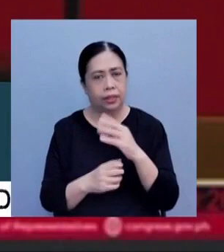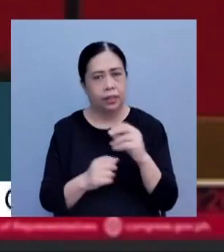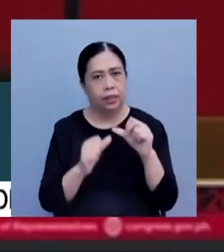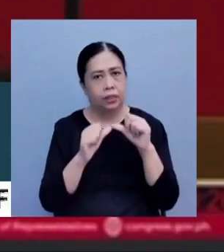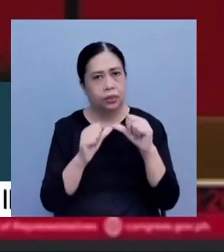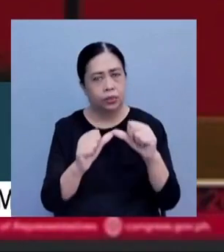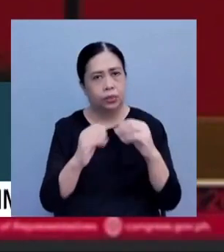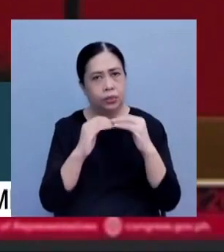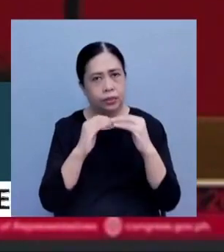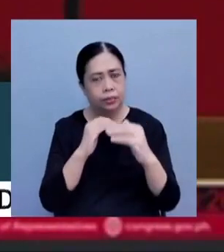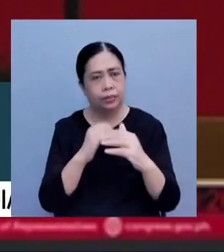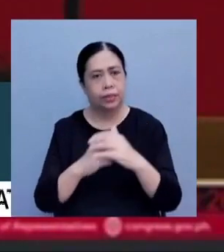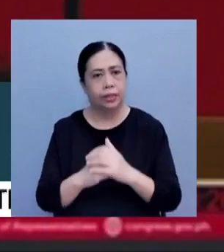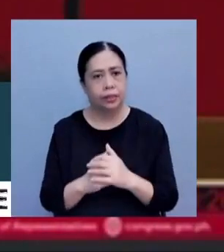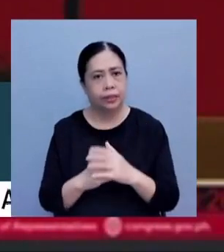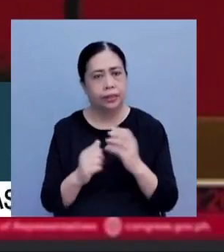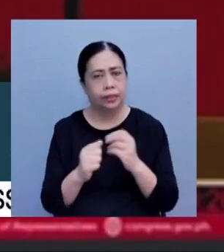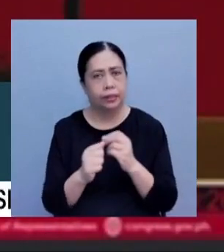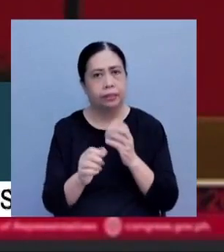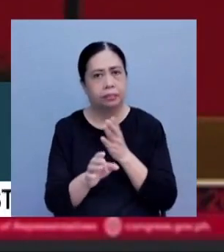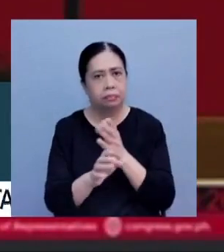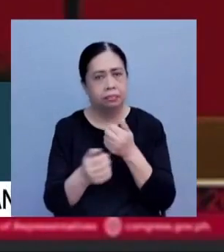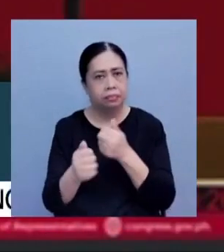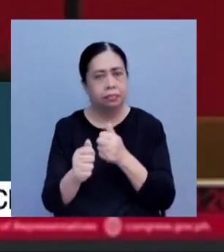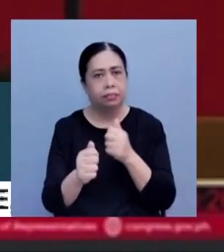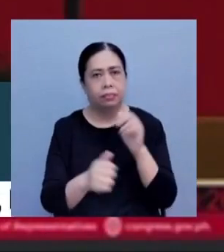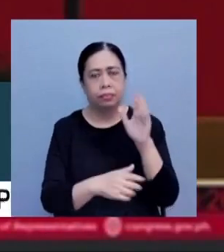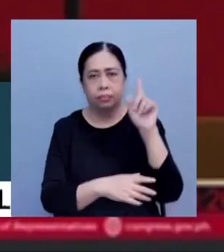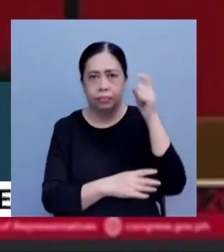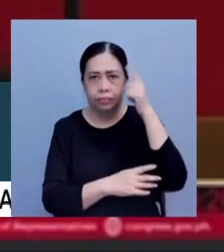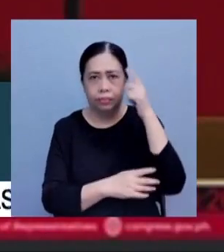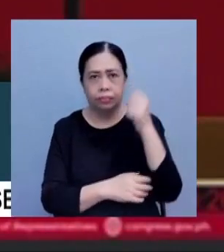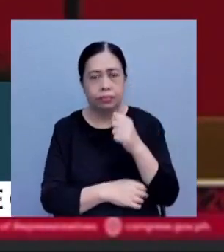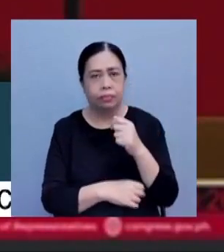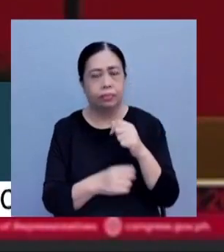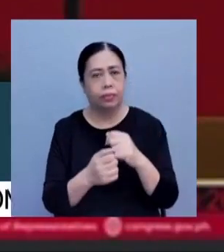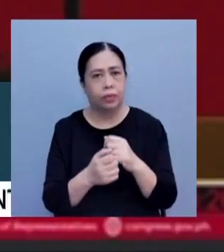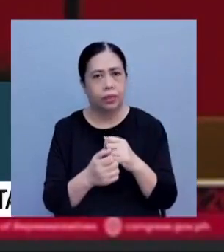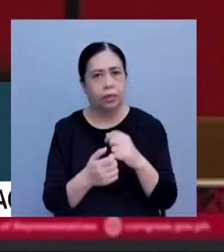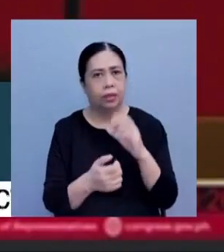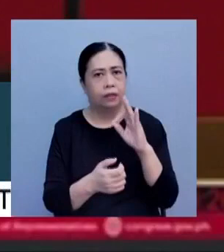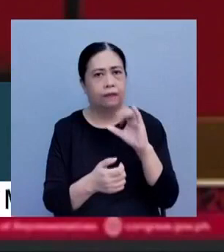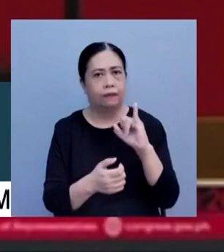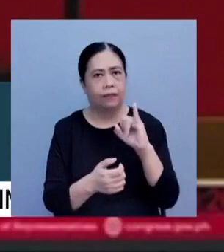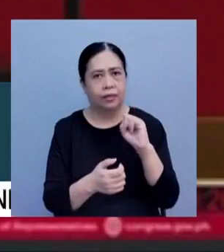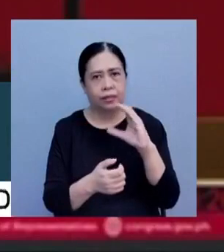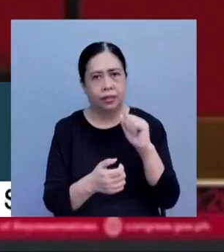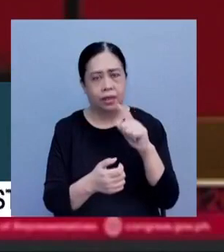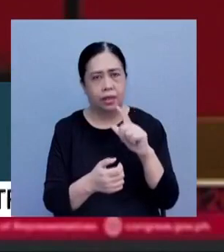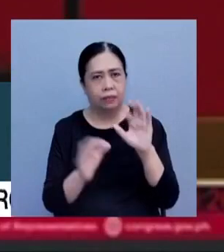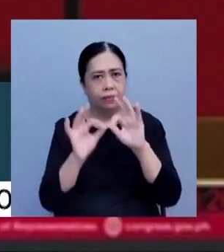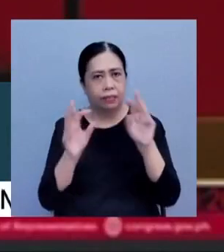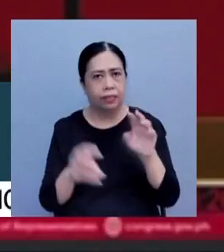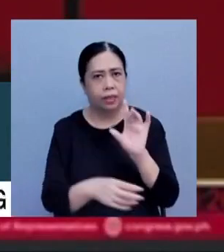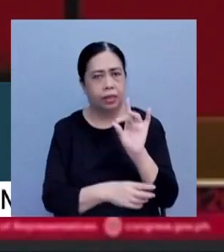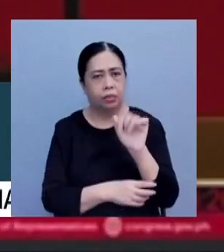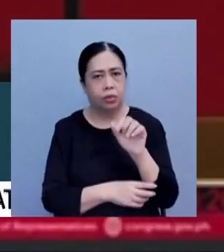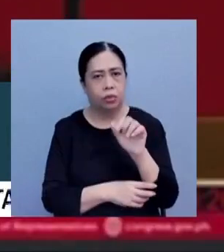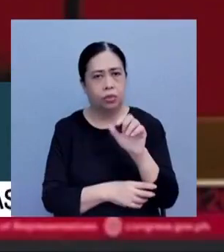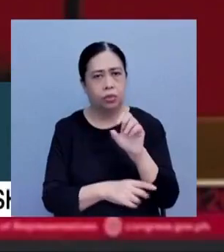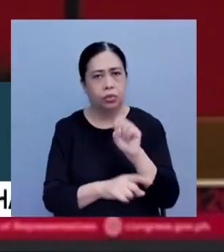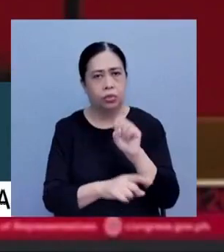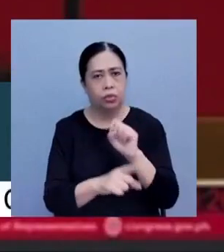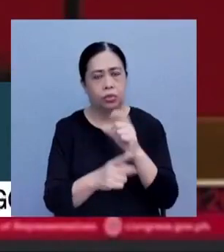sustainability, and is in line with the administration's medium-term fiscal framework, the 8-point socioeconomic